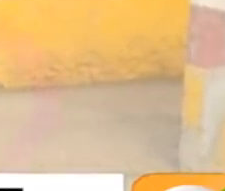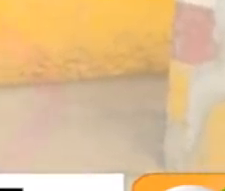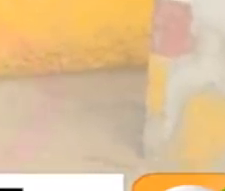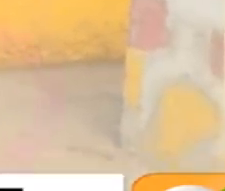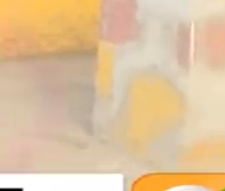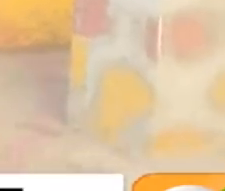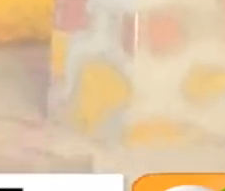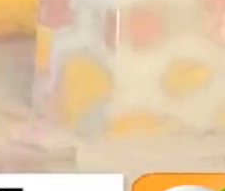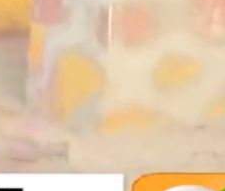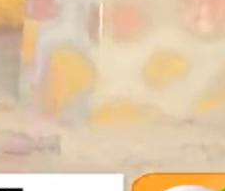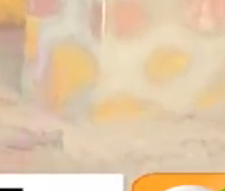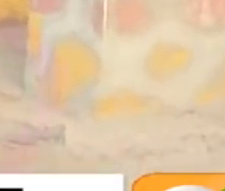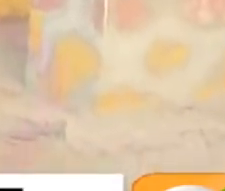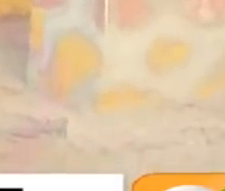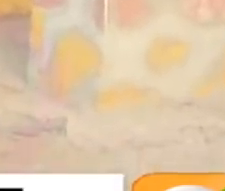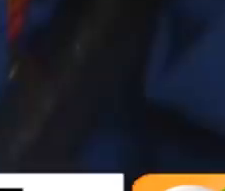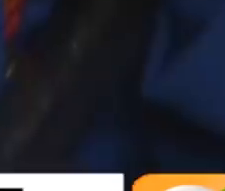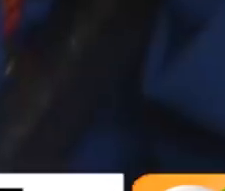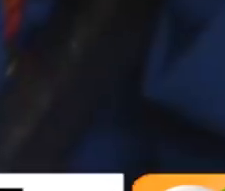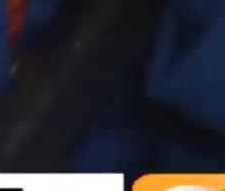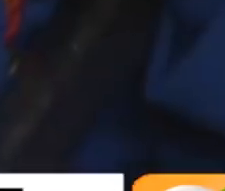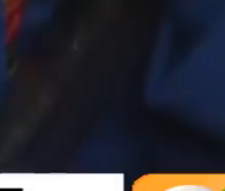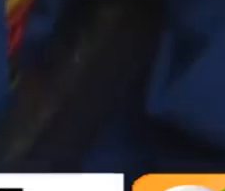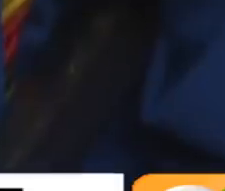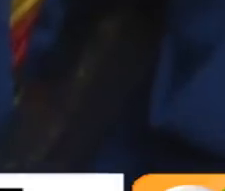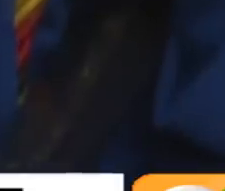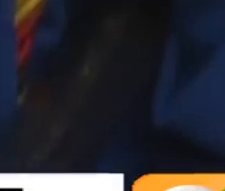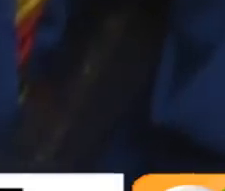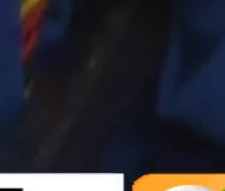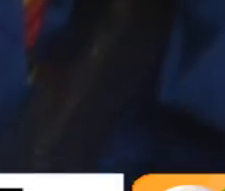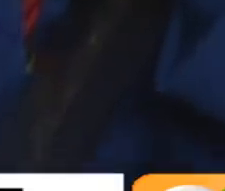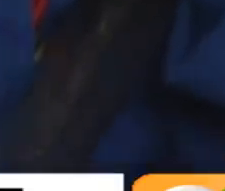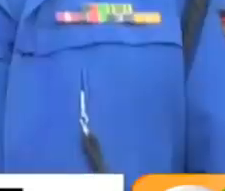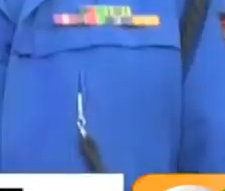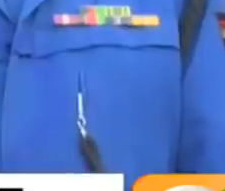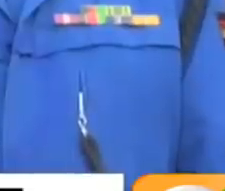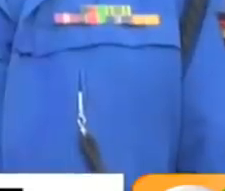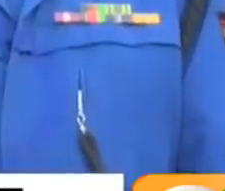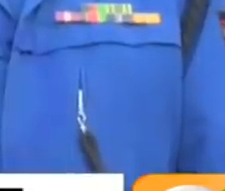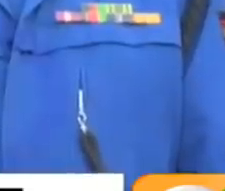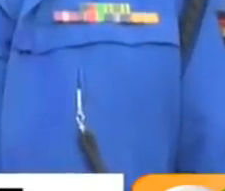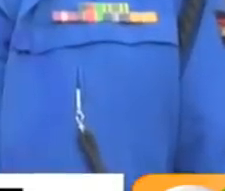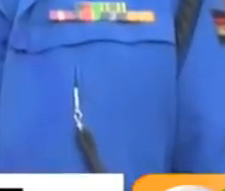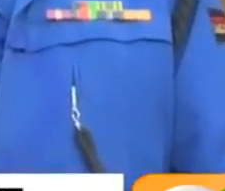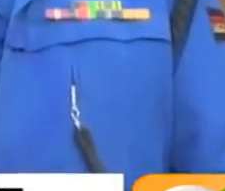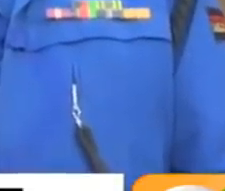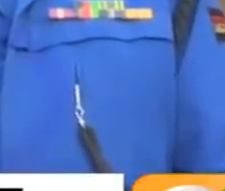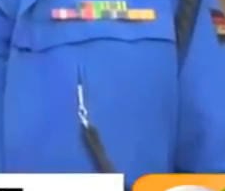Later today, the head of the traffic police unit delivered the news Kenyans were eager to hear. That 16